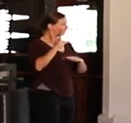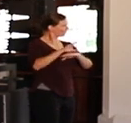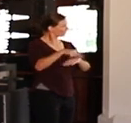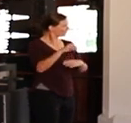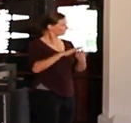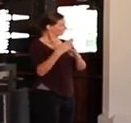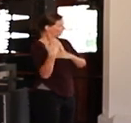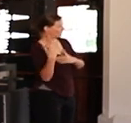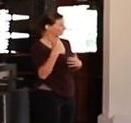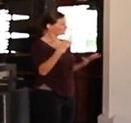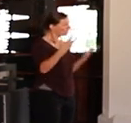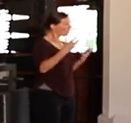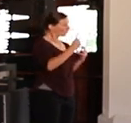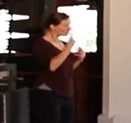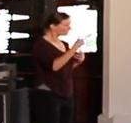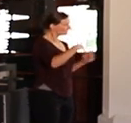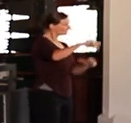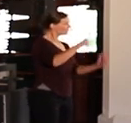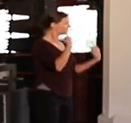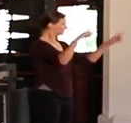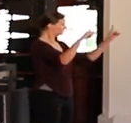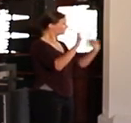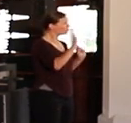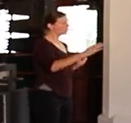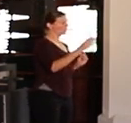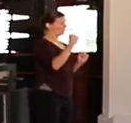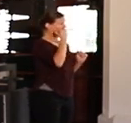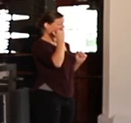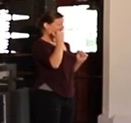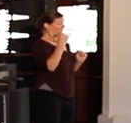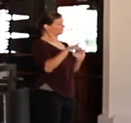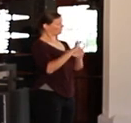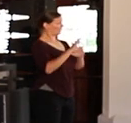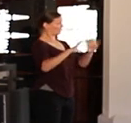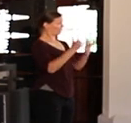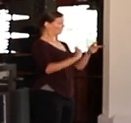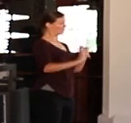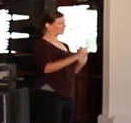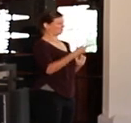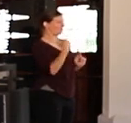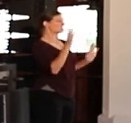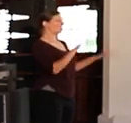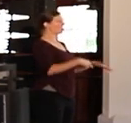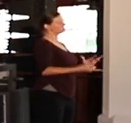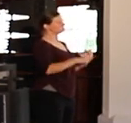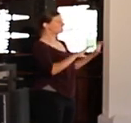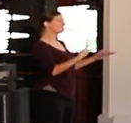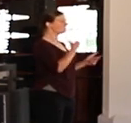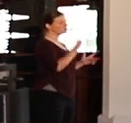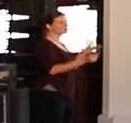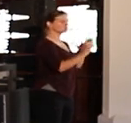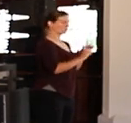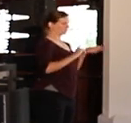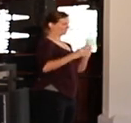accountable. They are going to want to see you succeed. If you get with a group and they're telling you to skip class and do other things, then you know